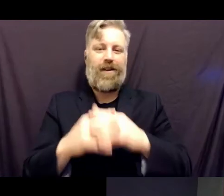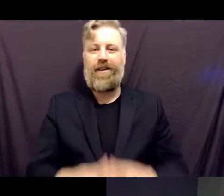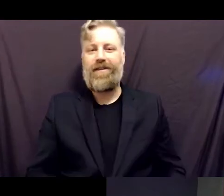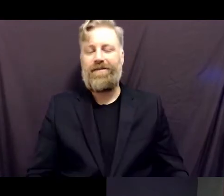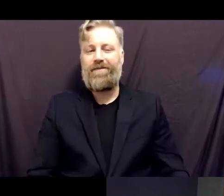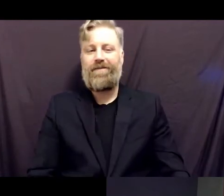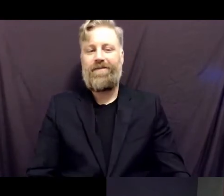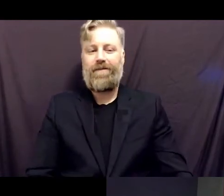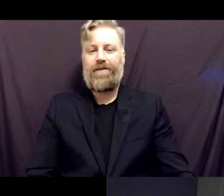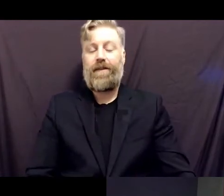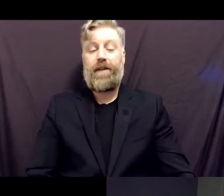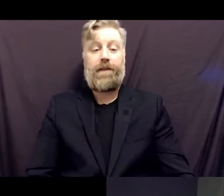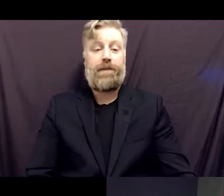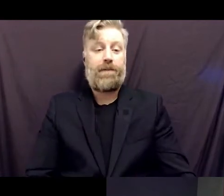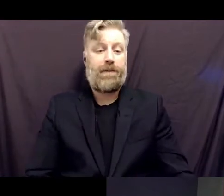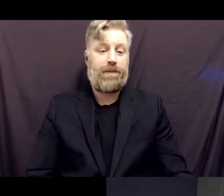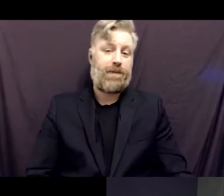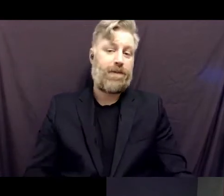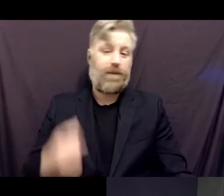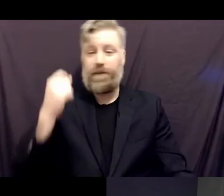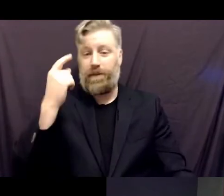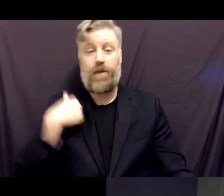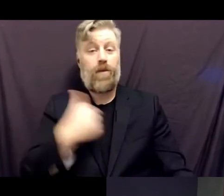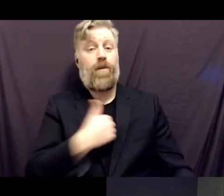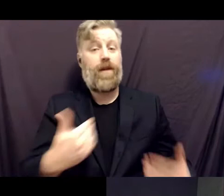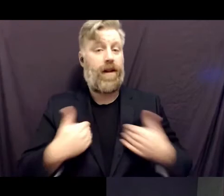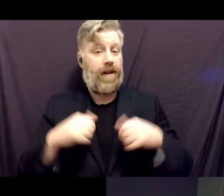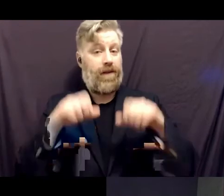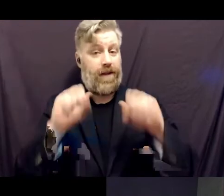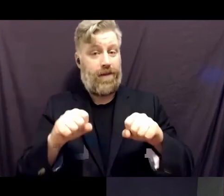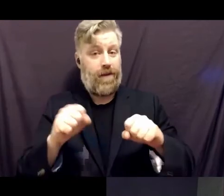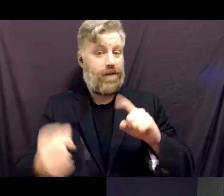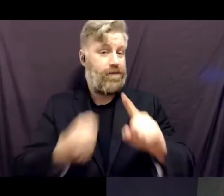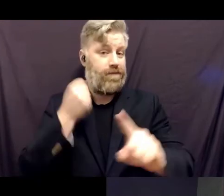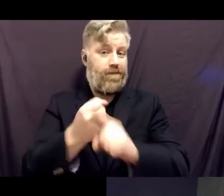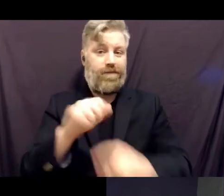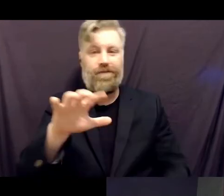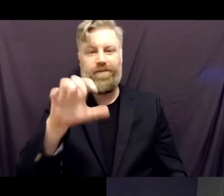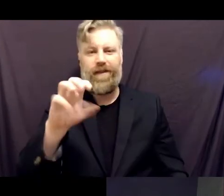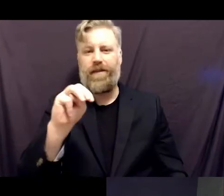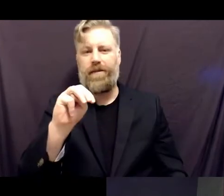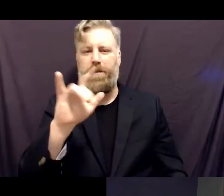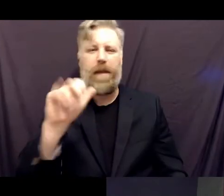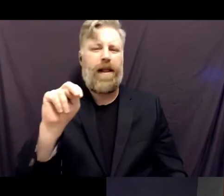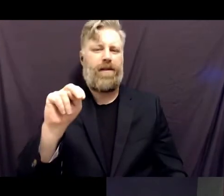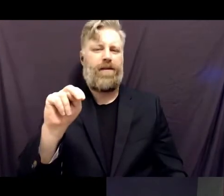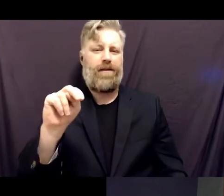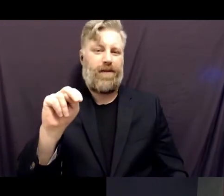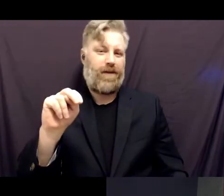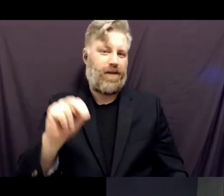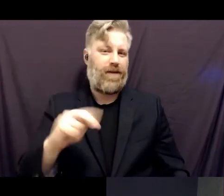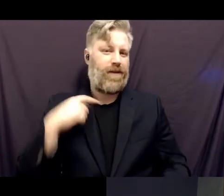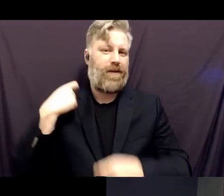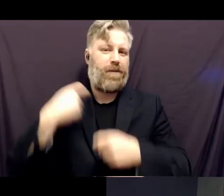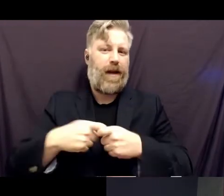so, we have the ability to reach some 500 million Spanish-speaking